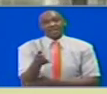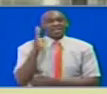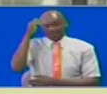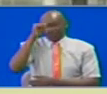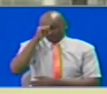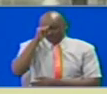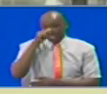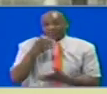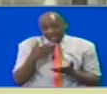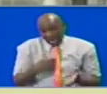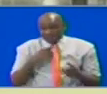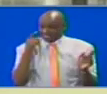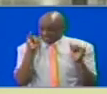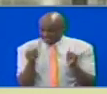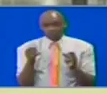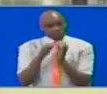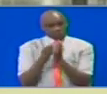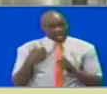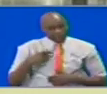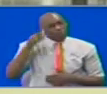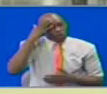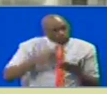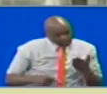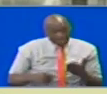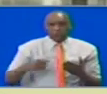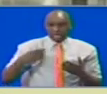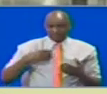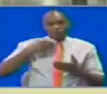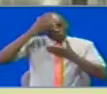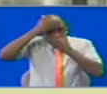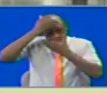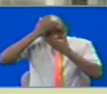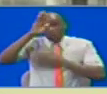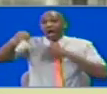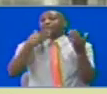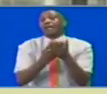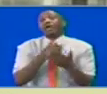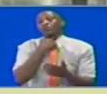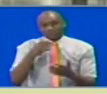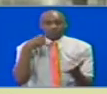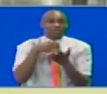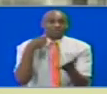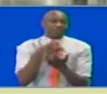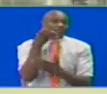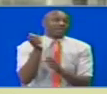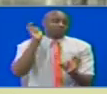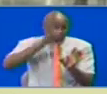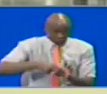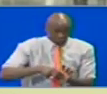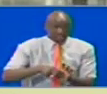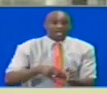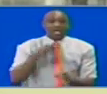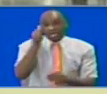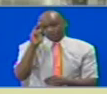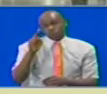that has a new twist. Of course, we know that the Kingdom of Morocco has applied that they be allowed to join the Commission or